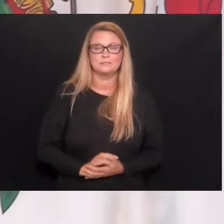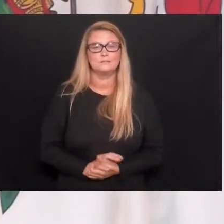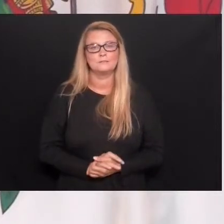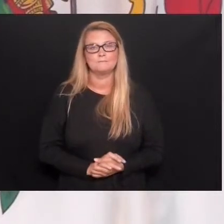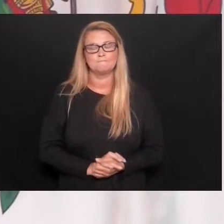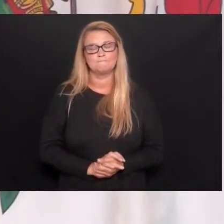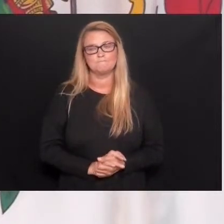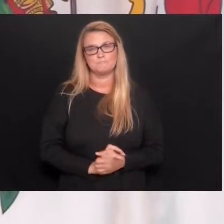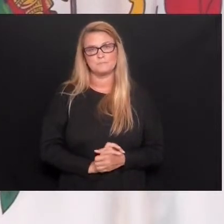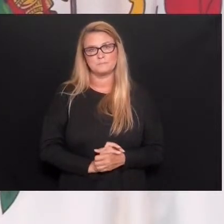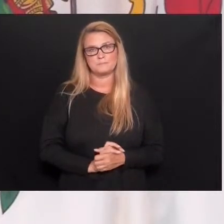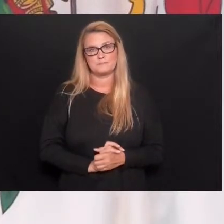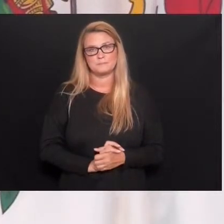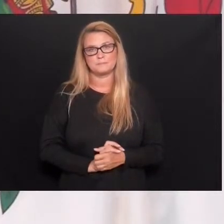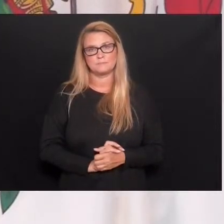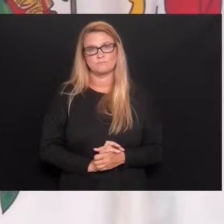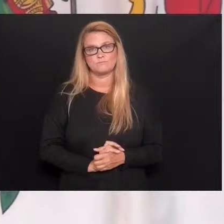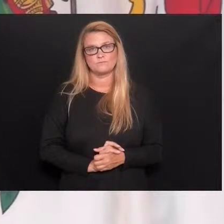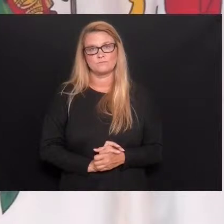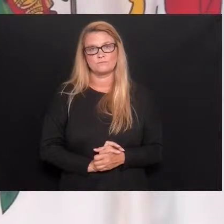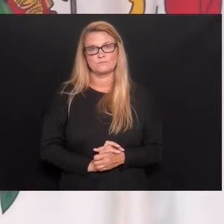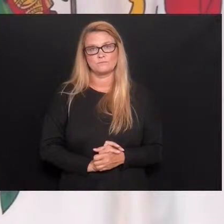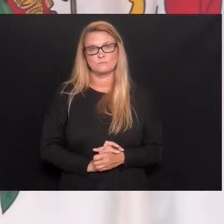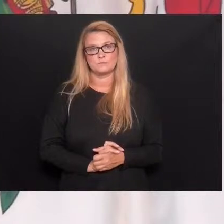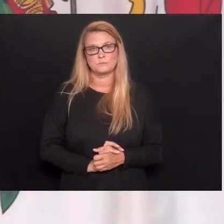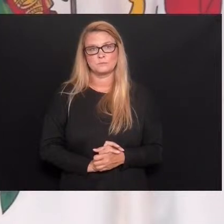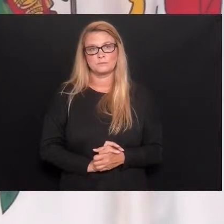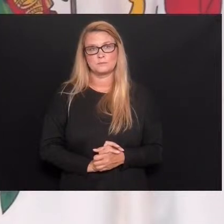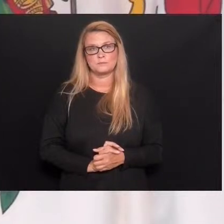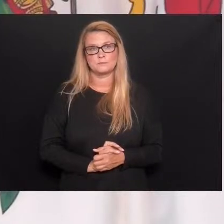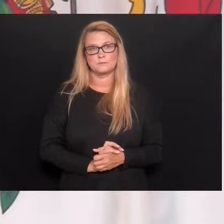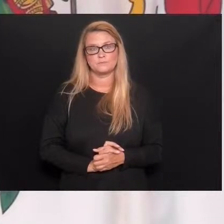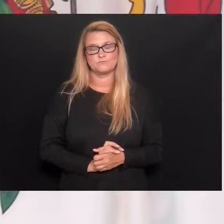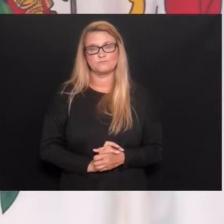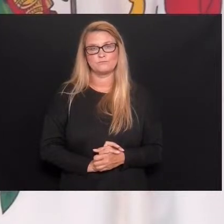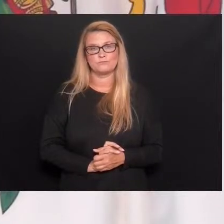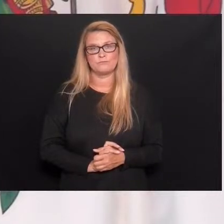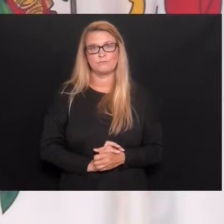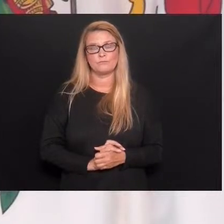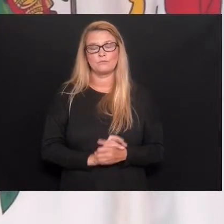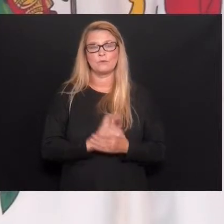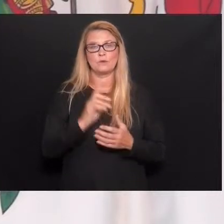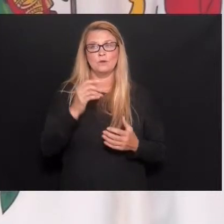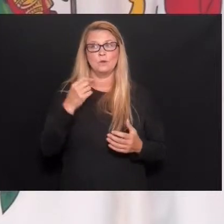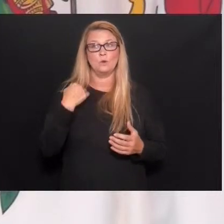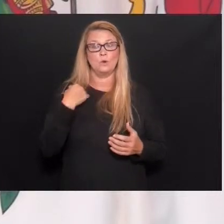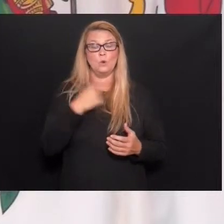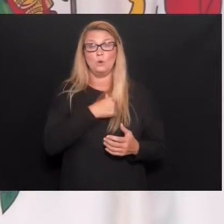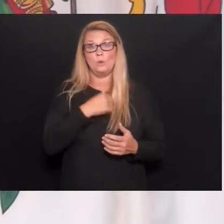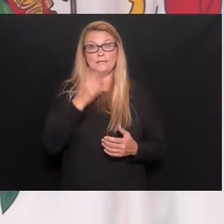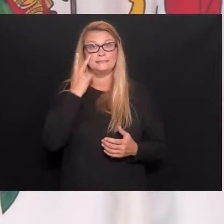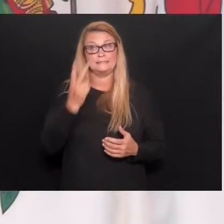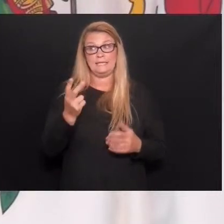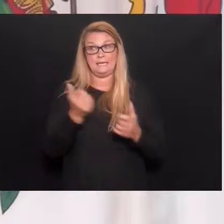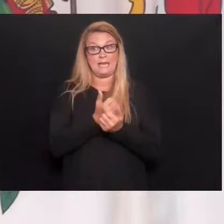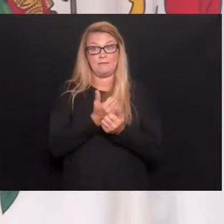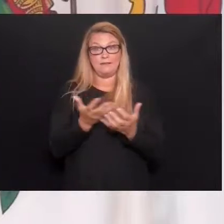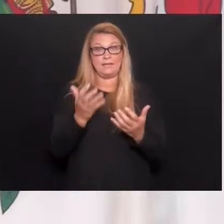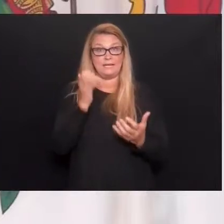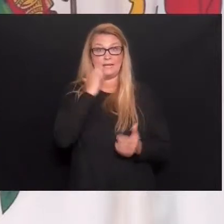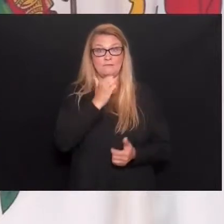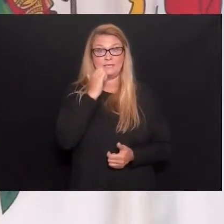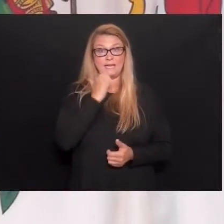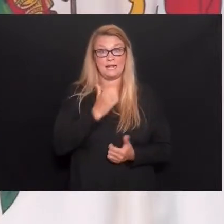the bottom line also has got to be, and it remains this way. And it remains this way constantly. And it's just